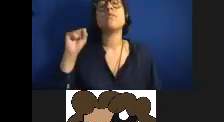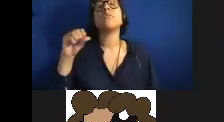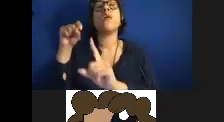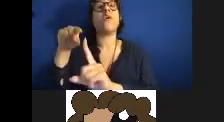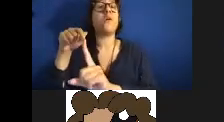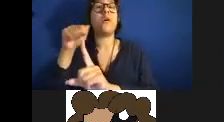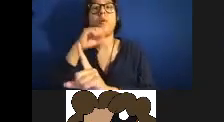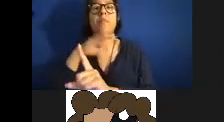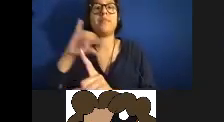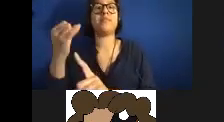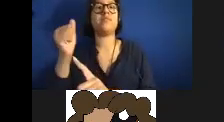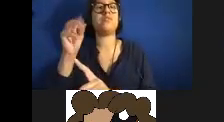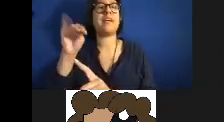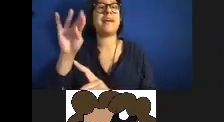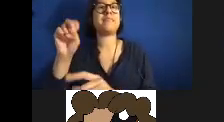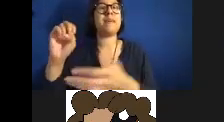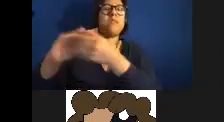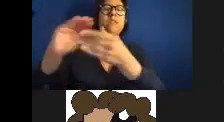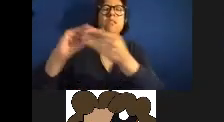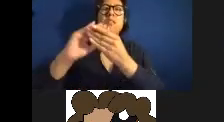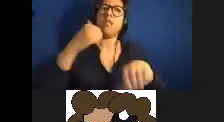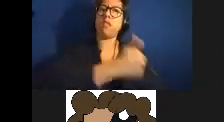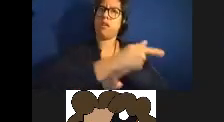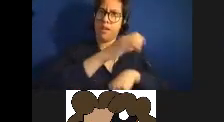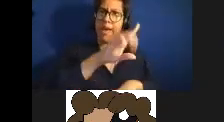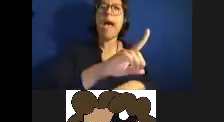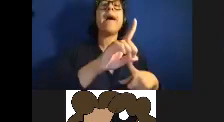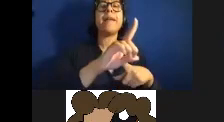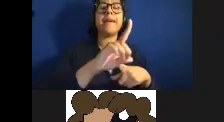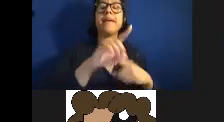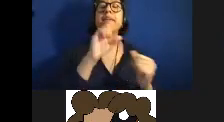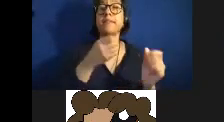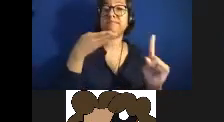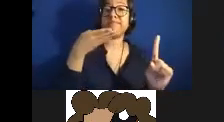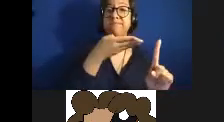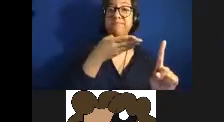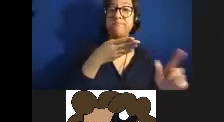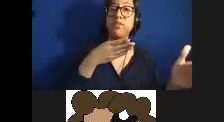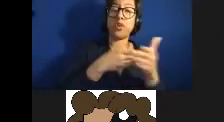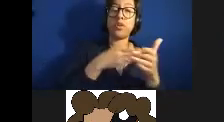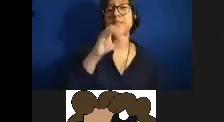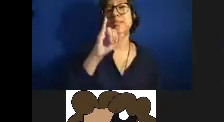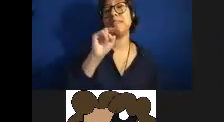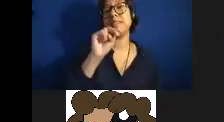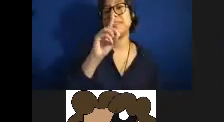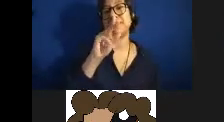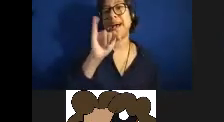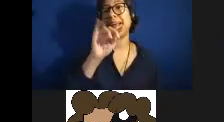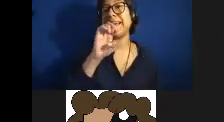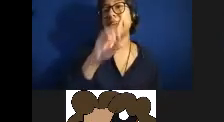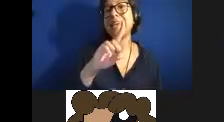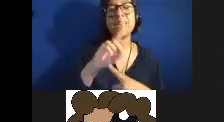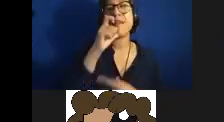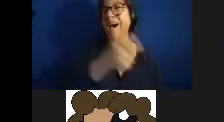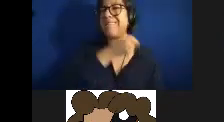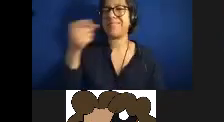Los Angeles, there still would be no charges. He has been indicted, but he's done no time. So that's let it